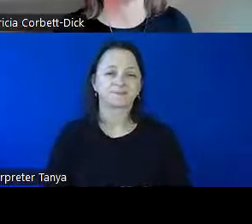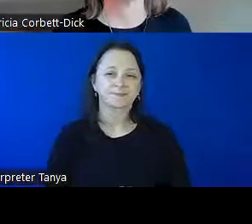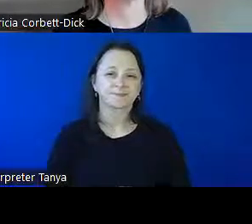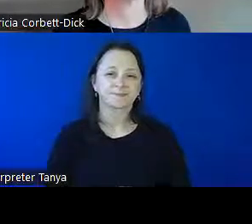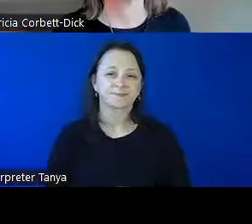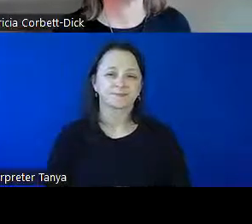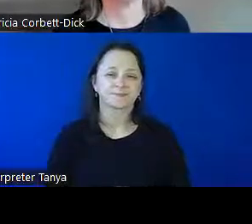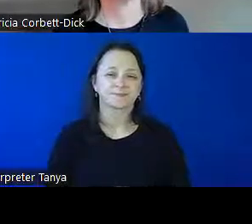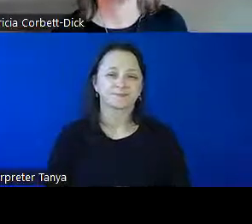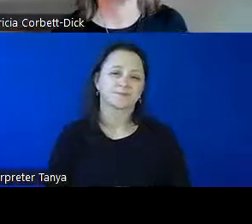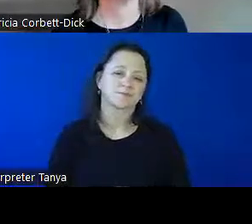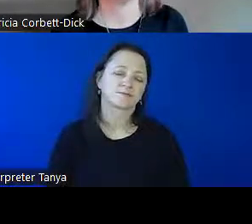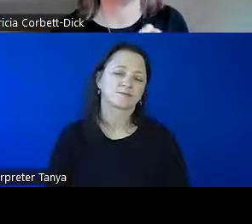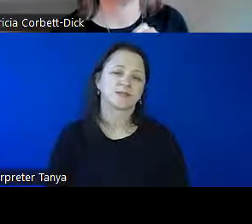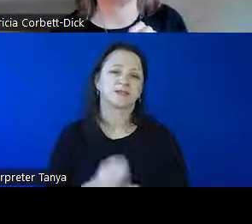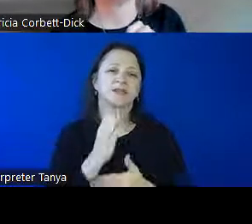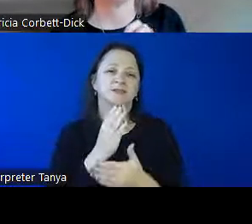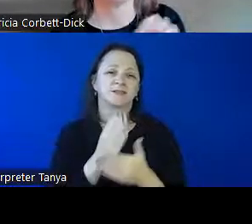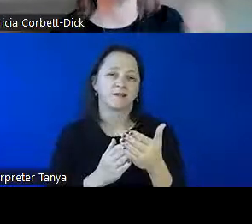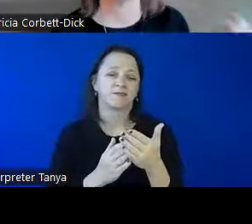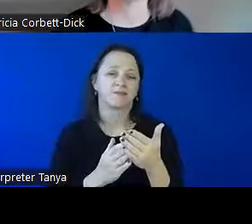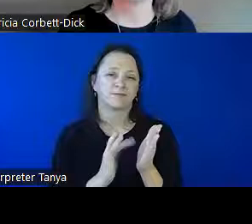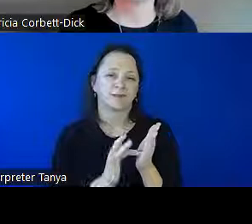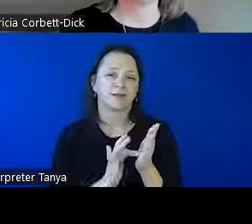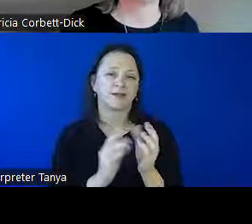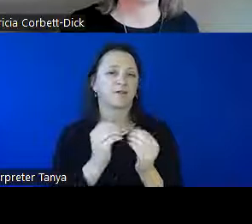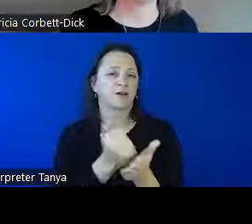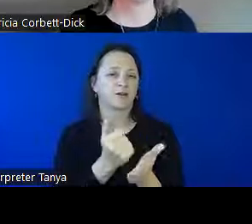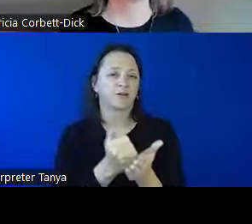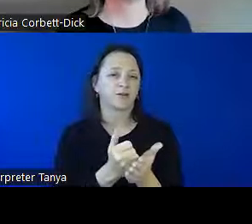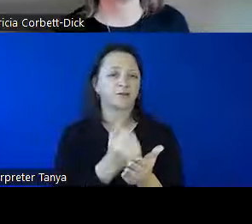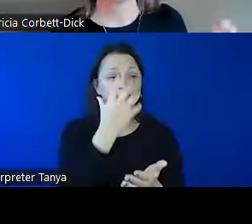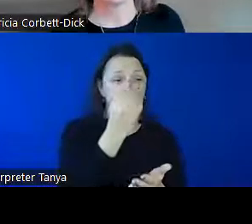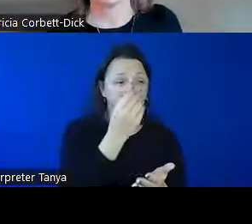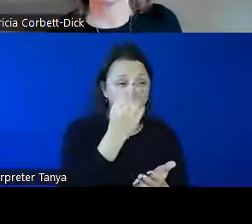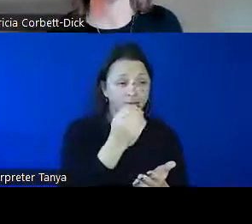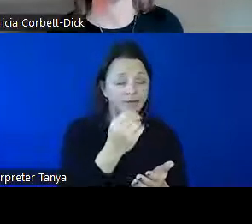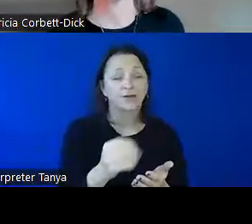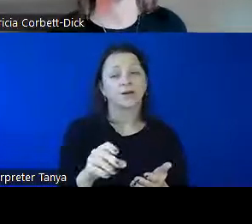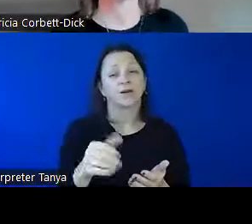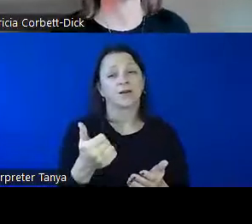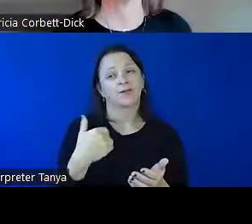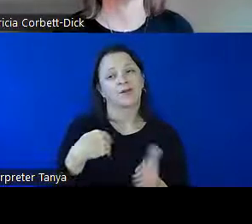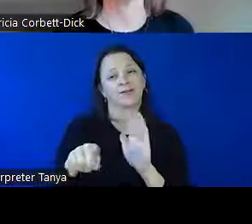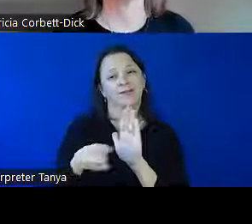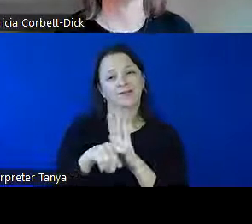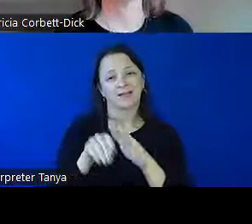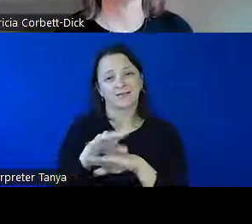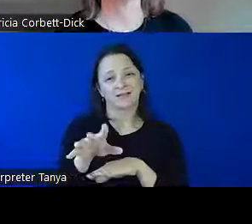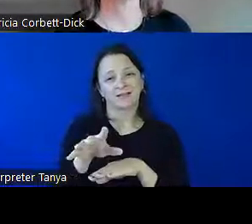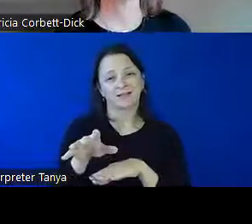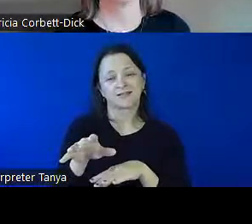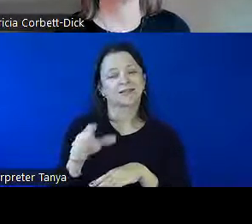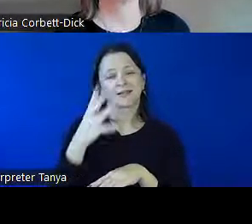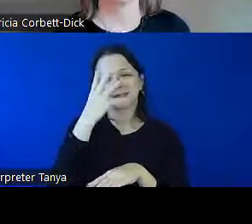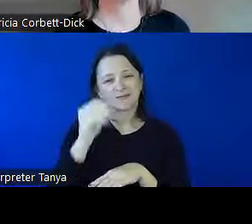and inattention. Some may be more helpful for sleep. Some may have side effects that would affect sleep negatively.